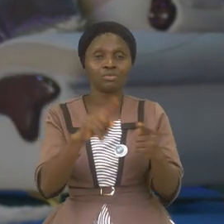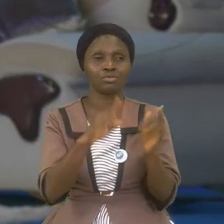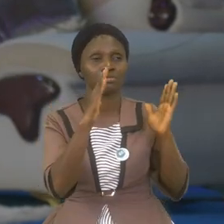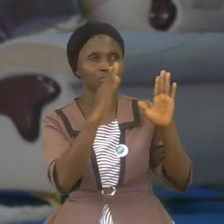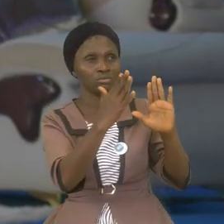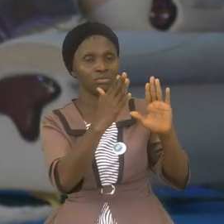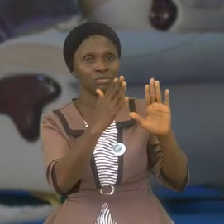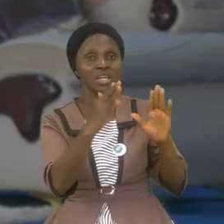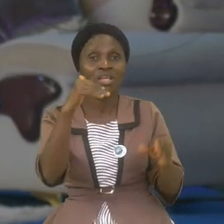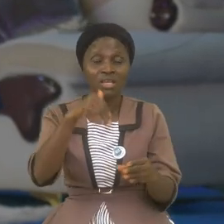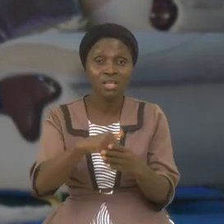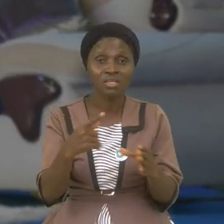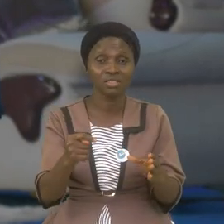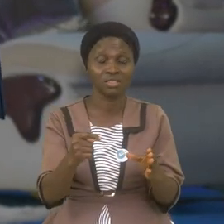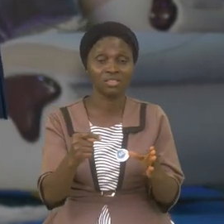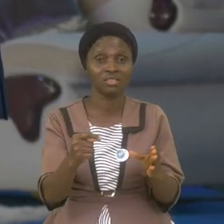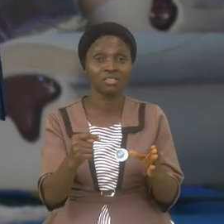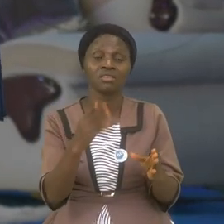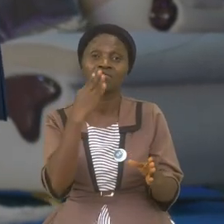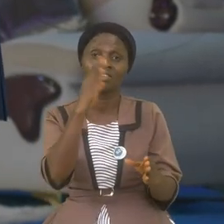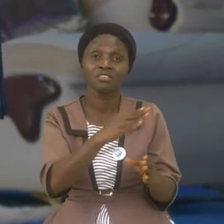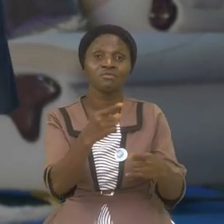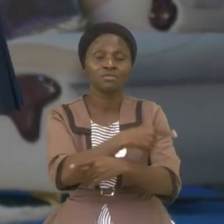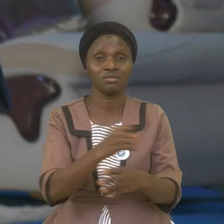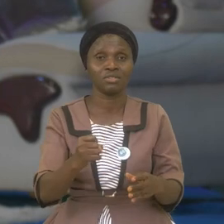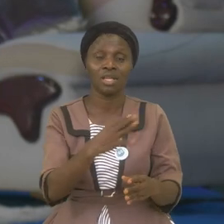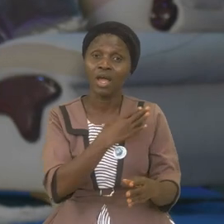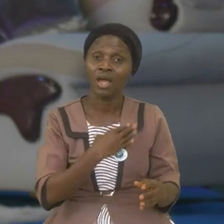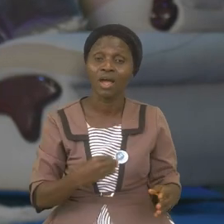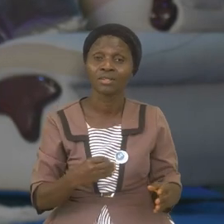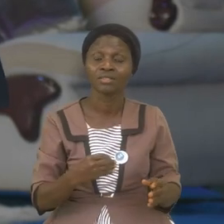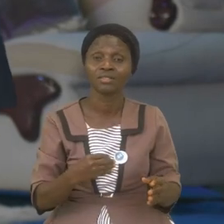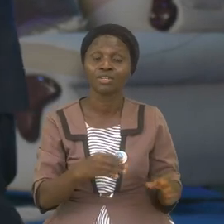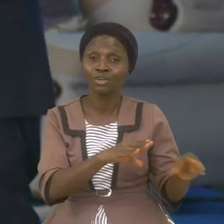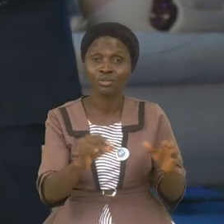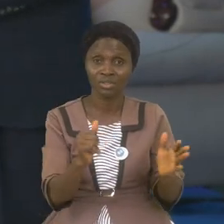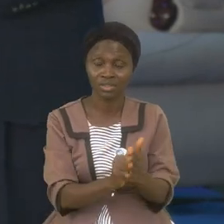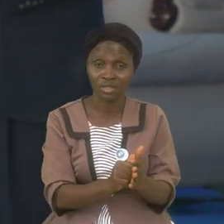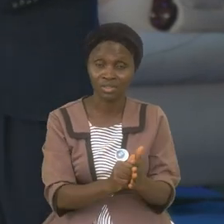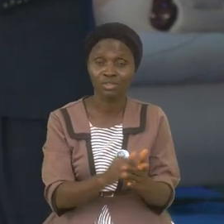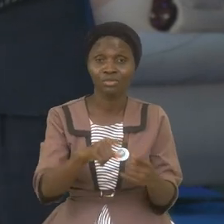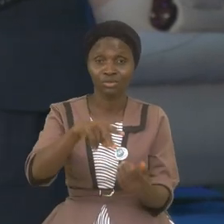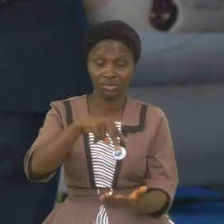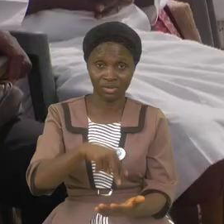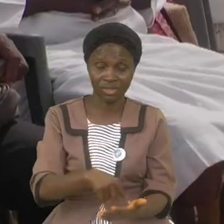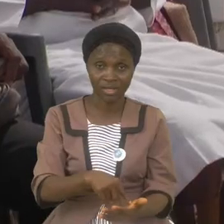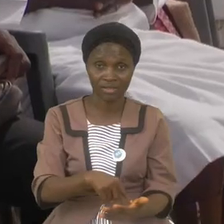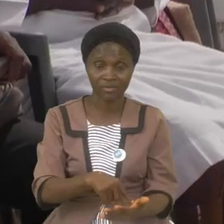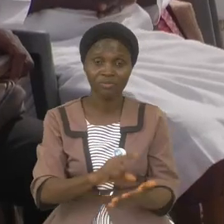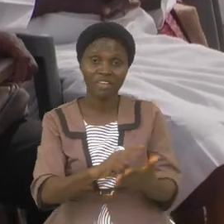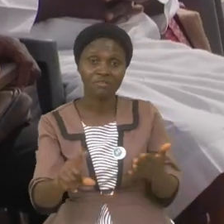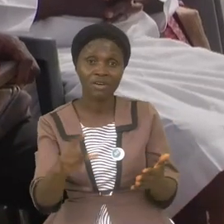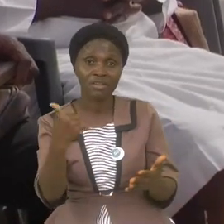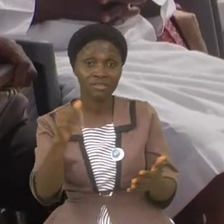able to withstand in the evil day, and having done all to stand. Look at verse 16 there. In verse 16, it says,